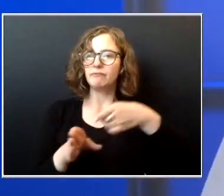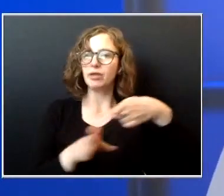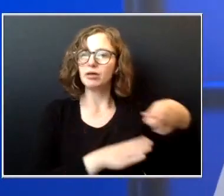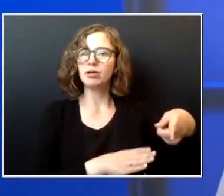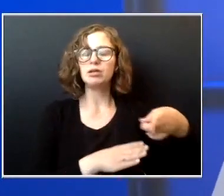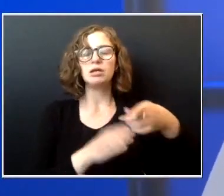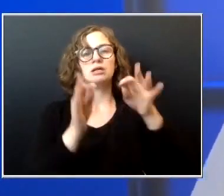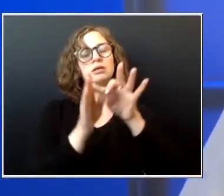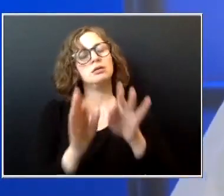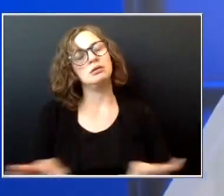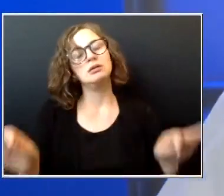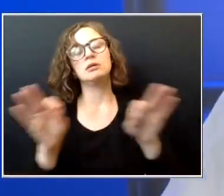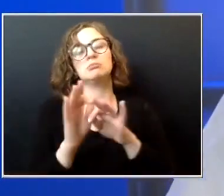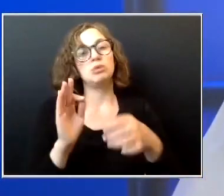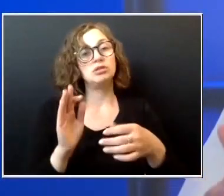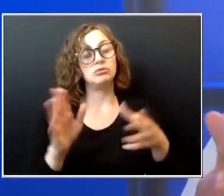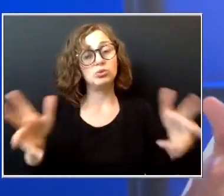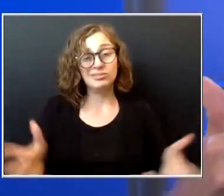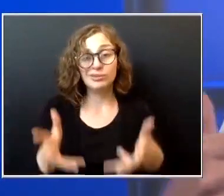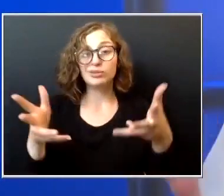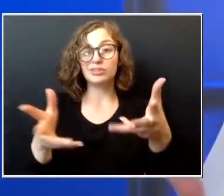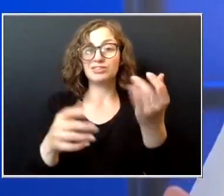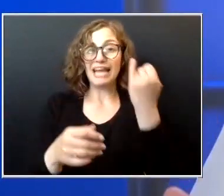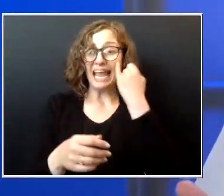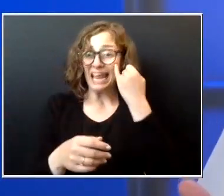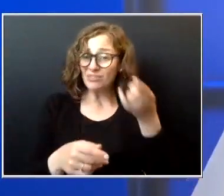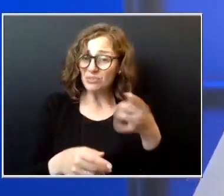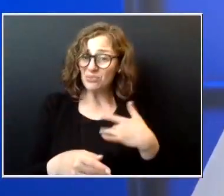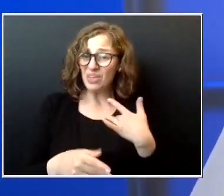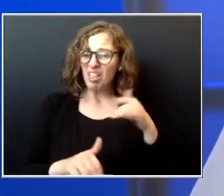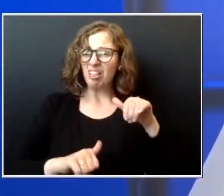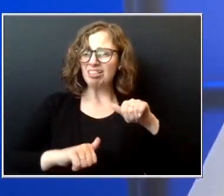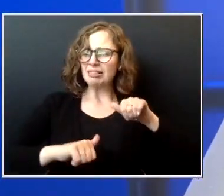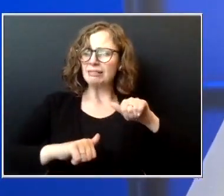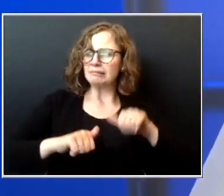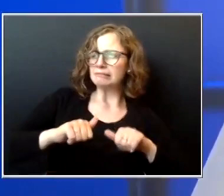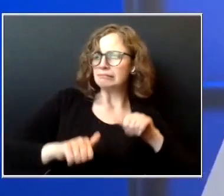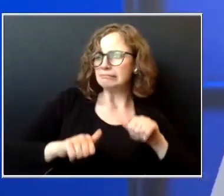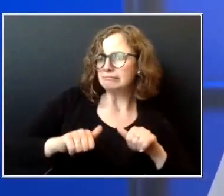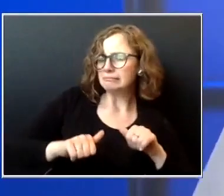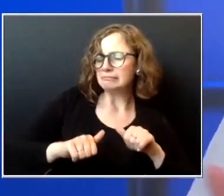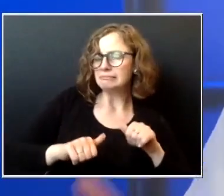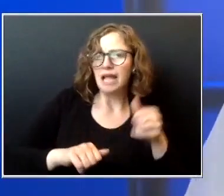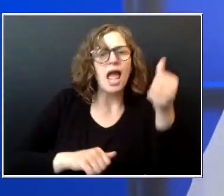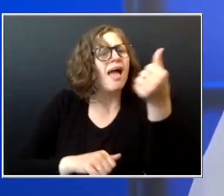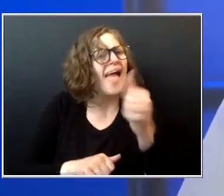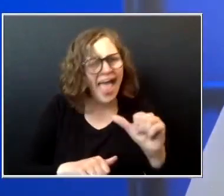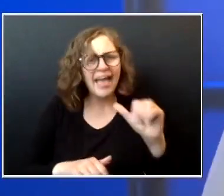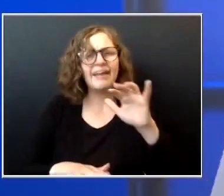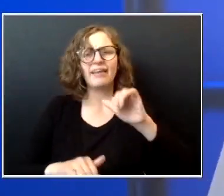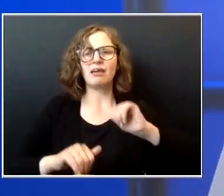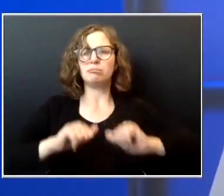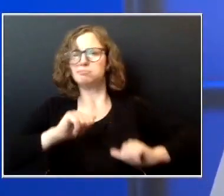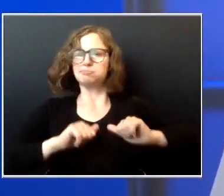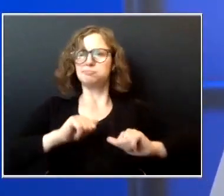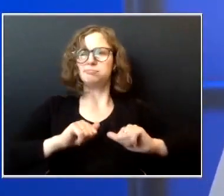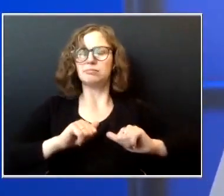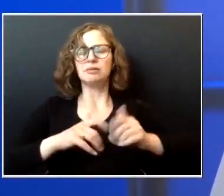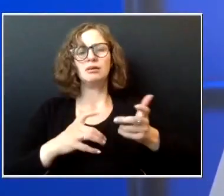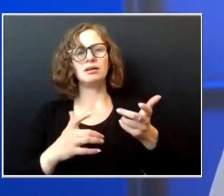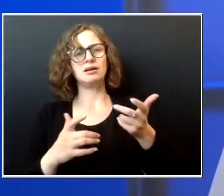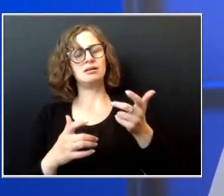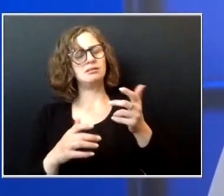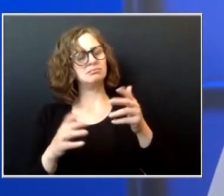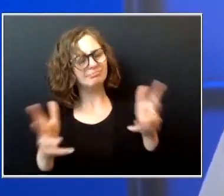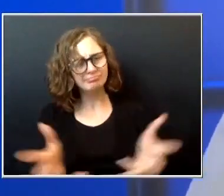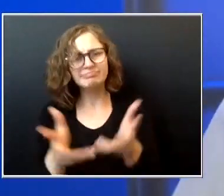or men, if you feel that you're not quite certain what to think about what the doctor is telling you, and you